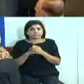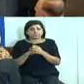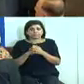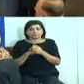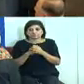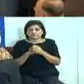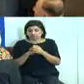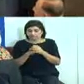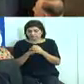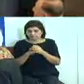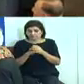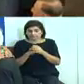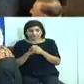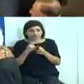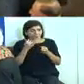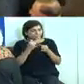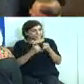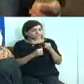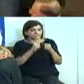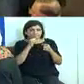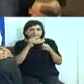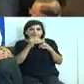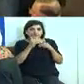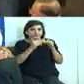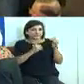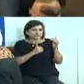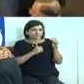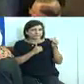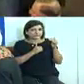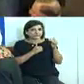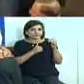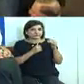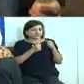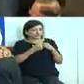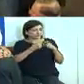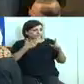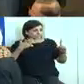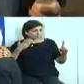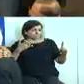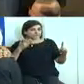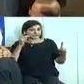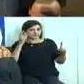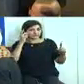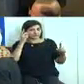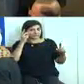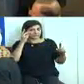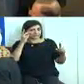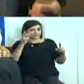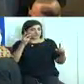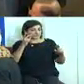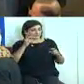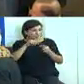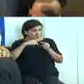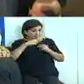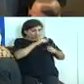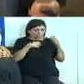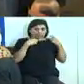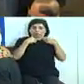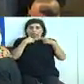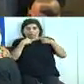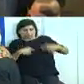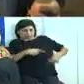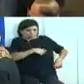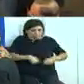And this last but not the least that expands, and we do watch as he gets tangled, it's always a joyful